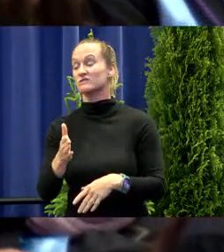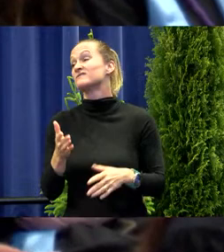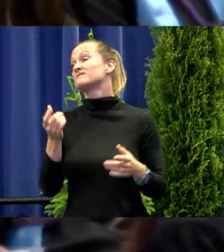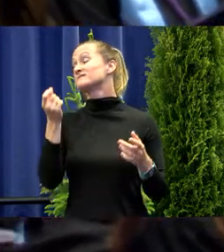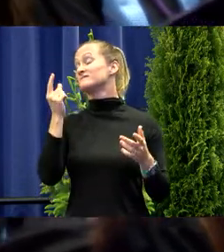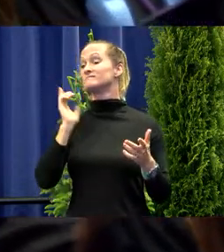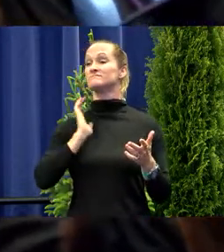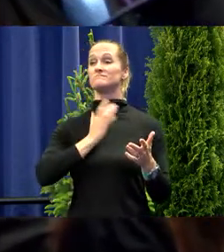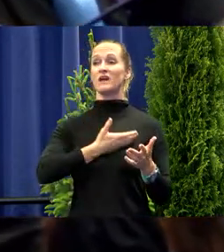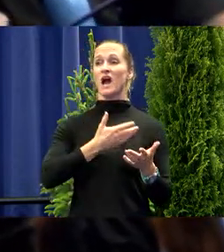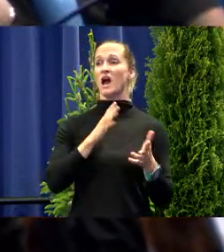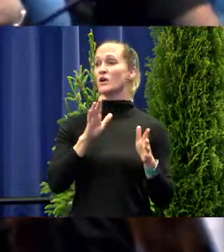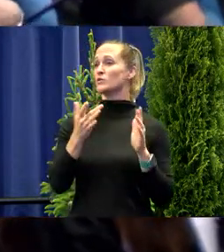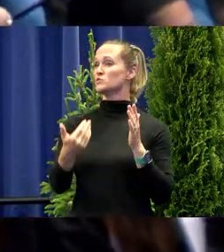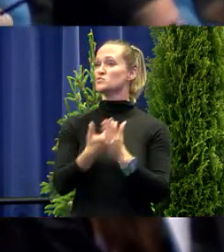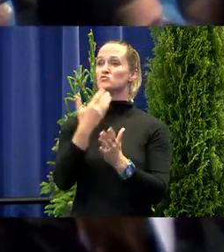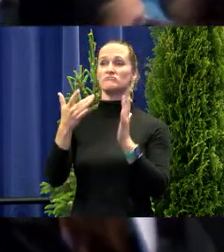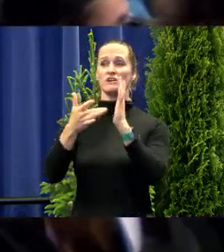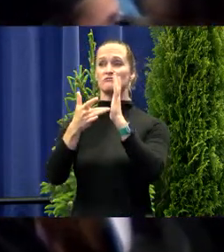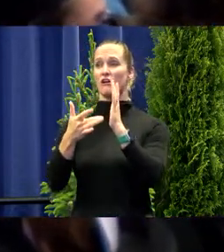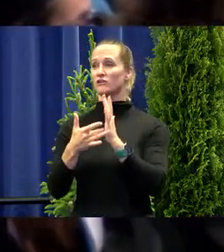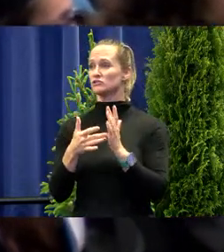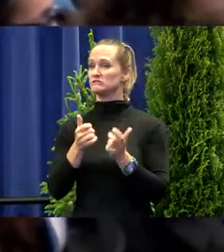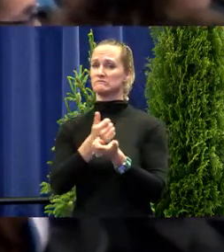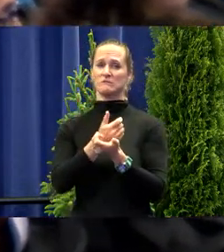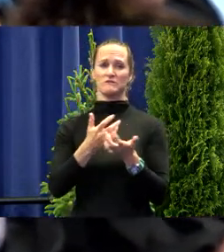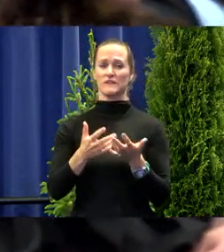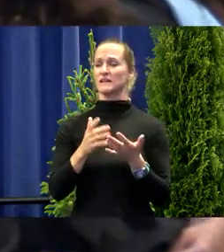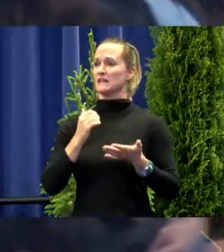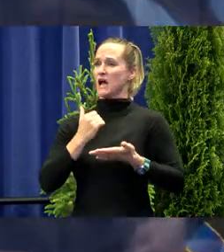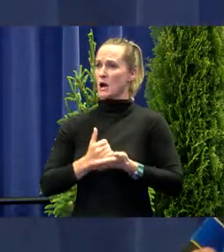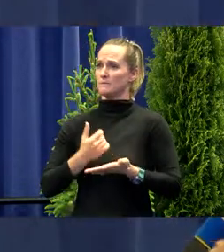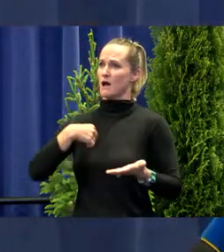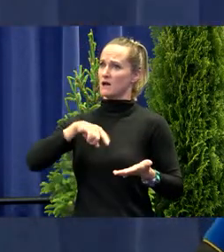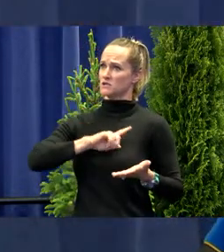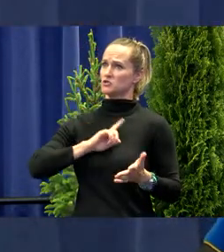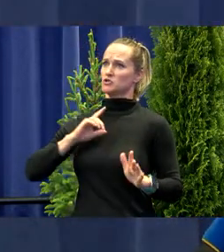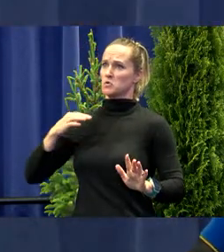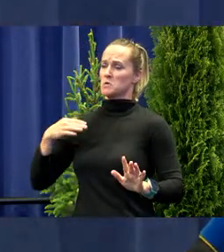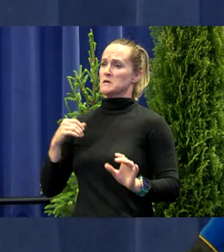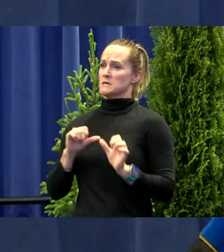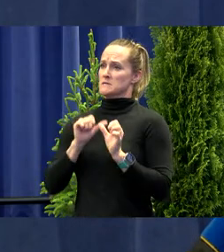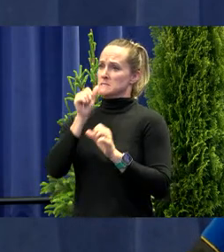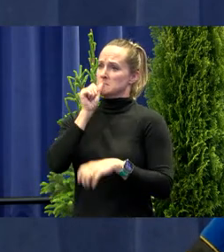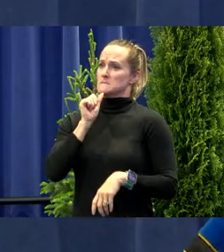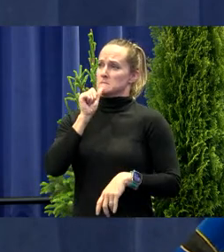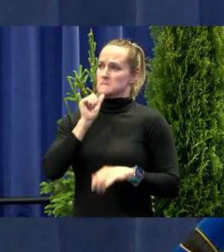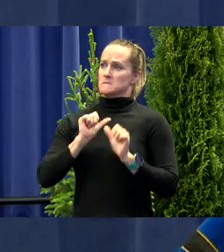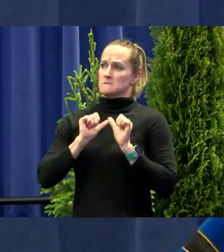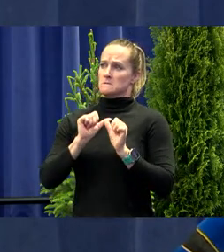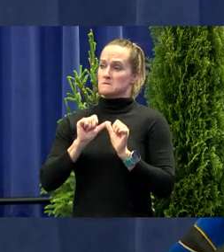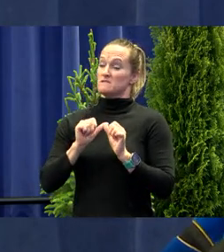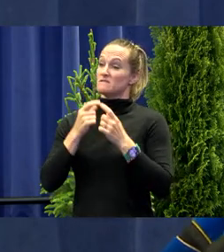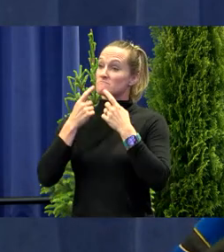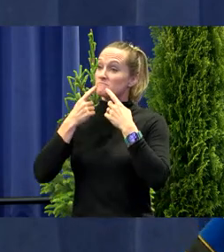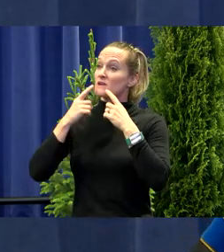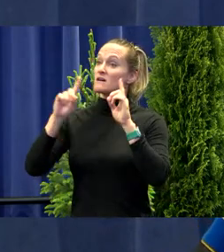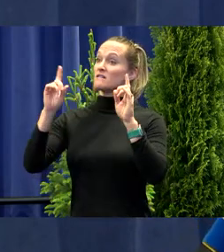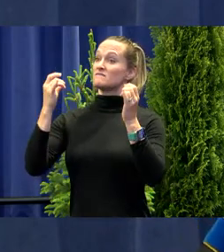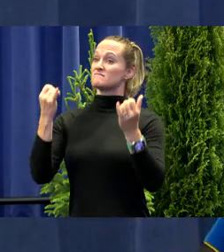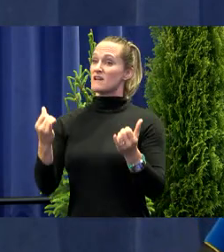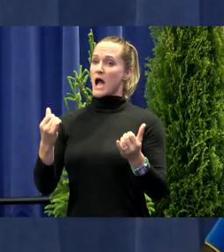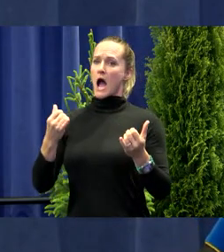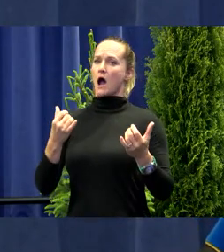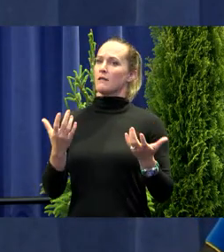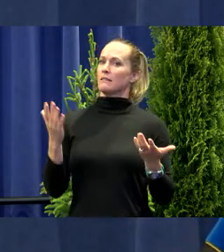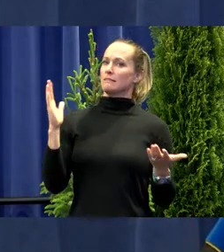ingenuity that helped us emerge out of the grinding poverty that defined most of human existence.